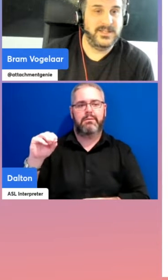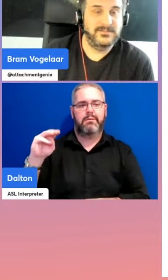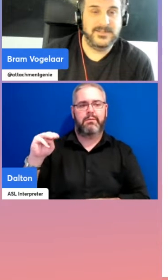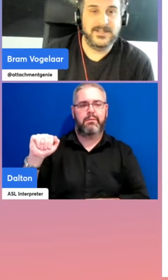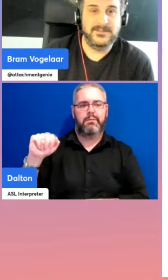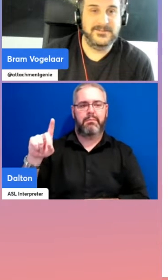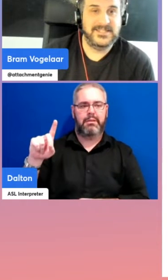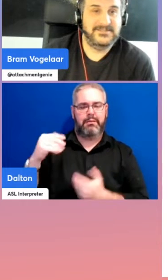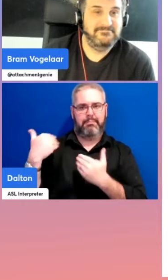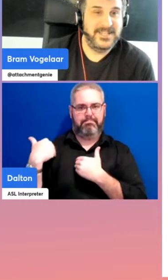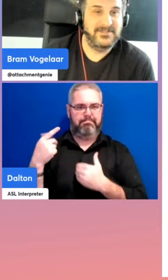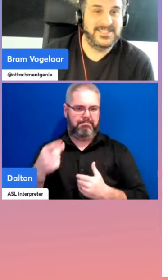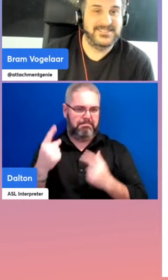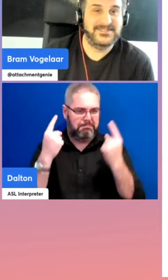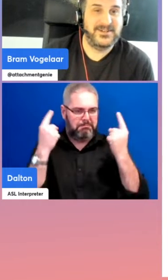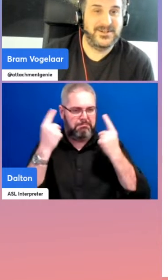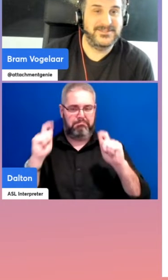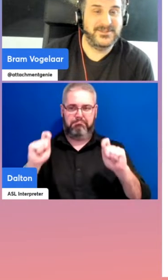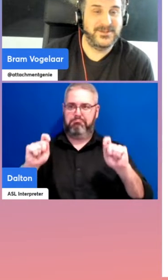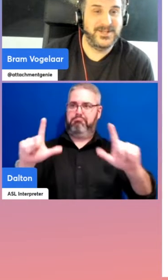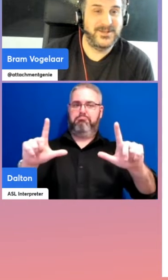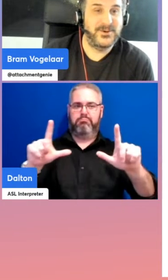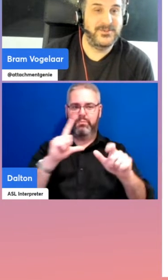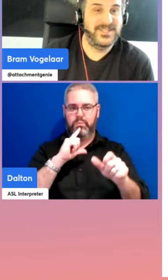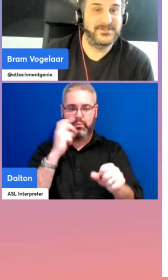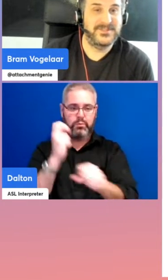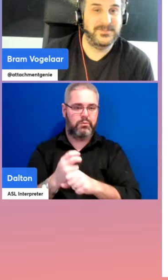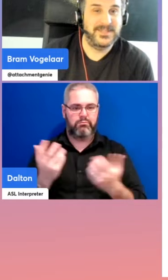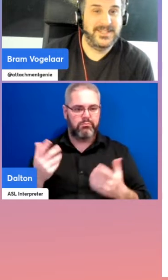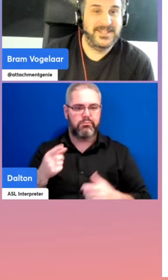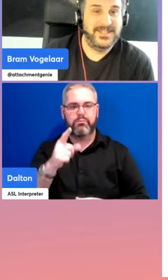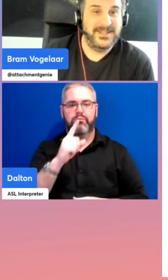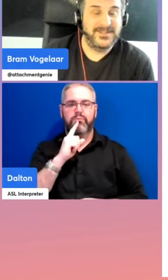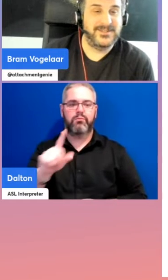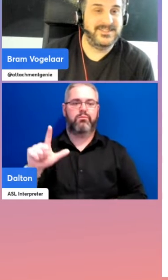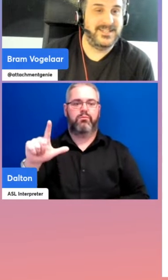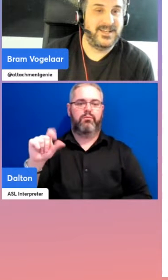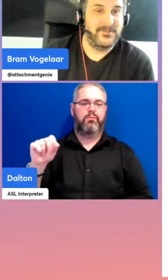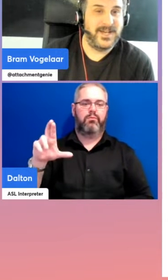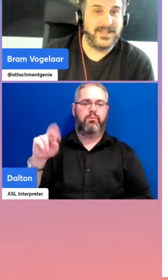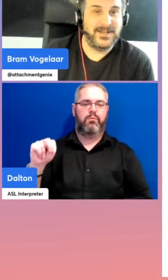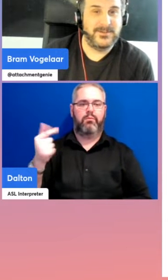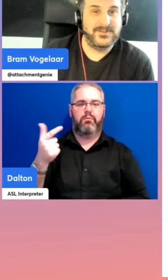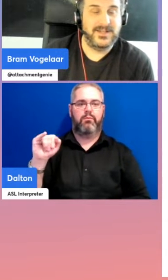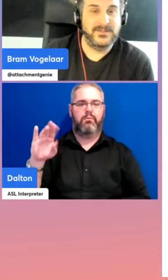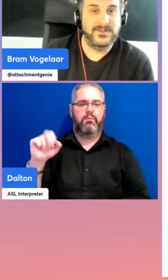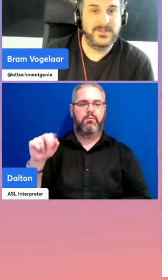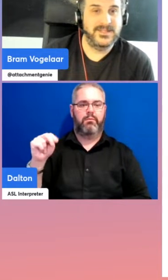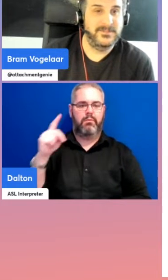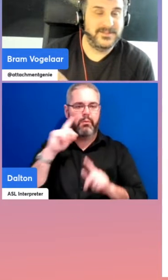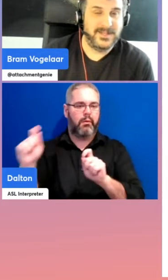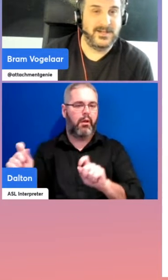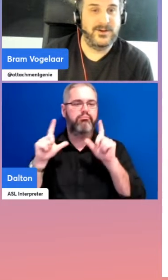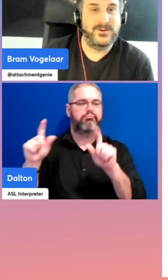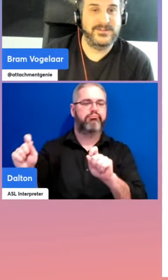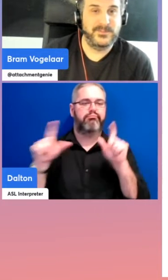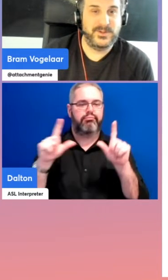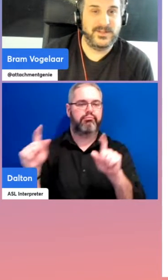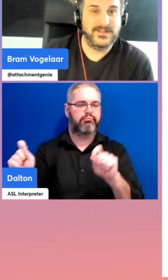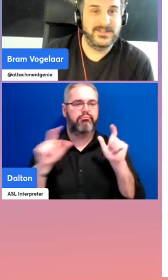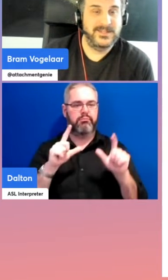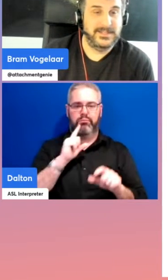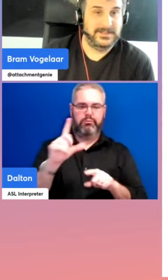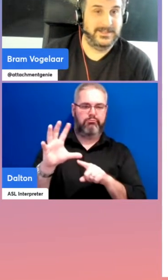going to be, as naming things is hard, it's going to be lorem ipsum. You're going to see that come back a couple of times, but it's basically our